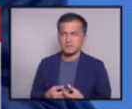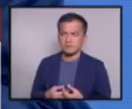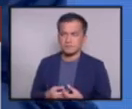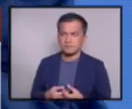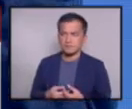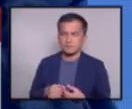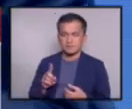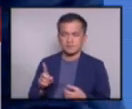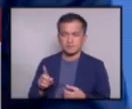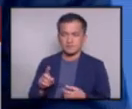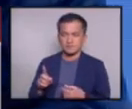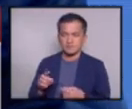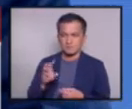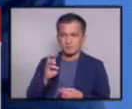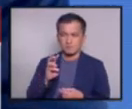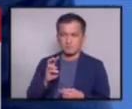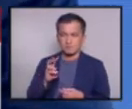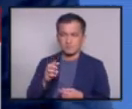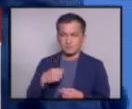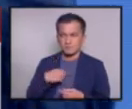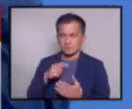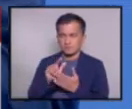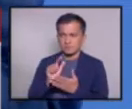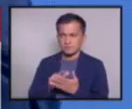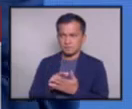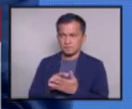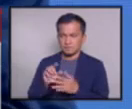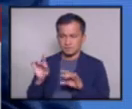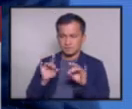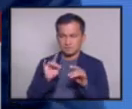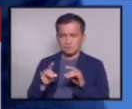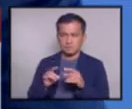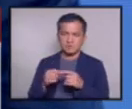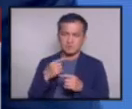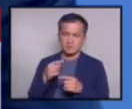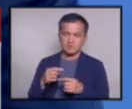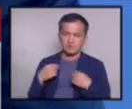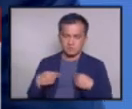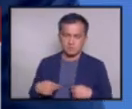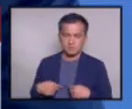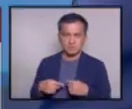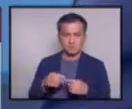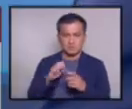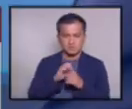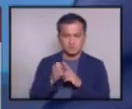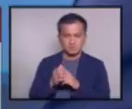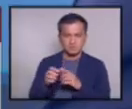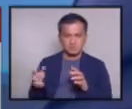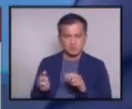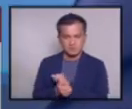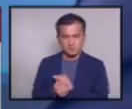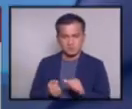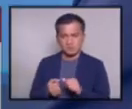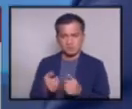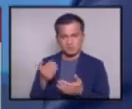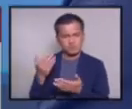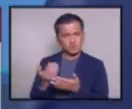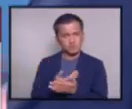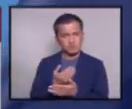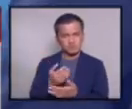There's another one, but there are six that I listed. But selected crimes against humanity. So ecological destruction, that's new. Ngayon ko lang narinig